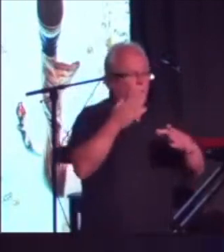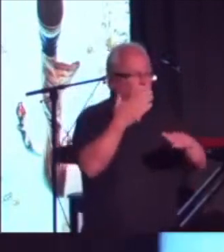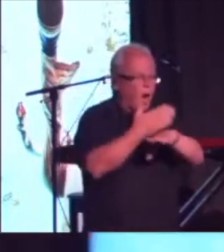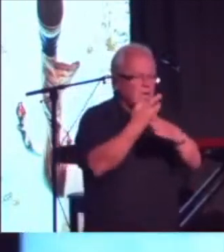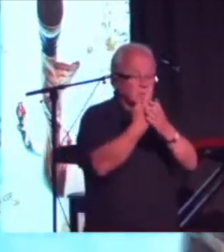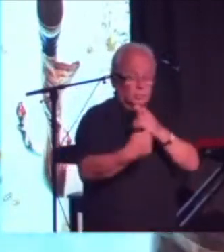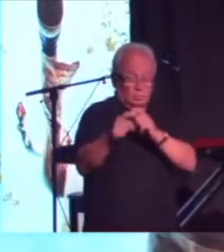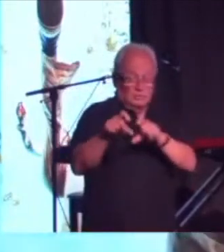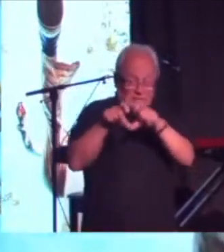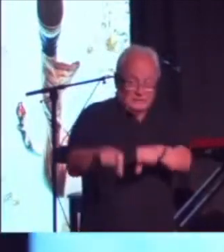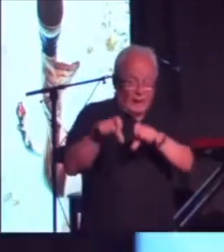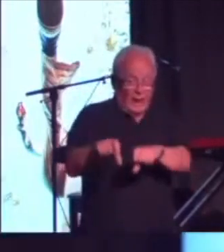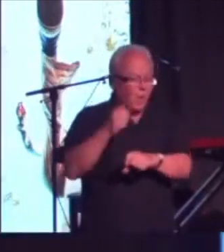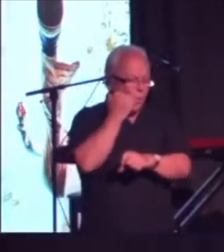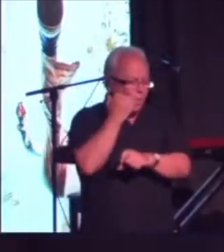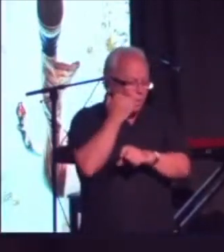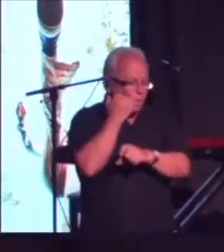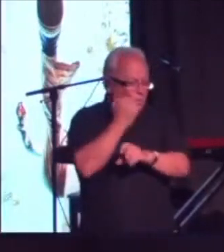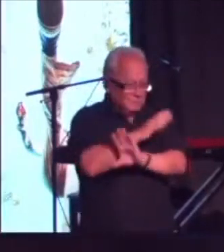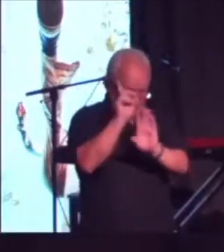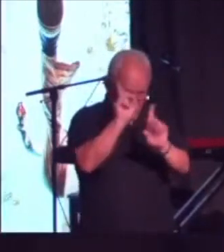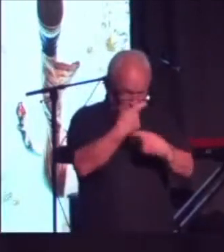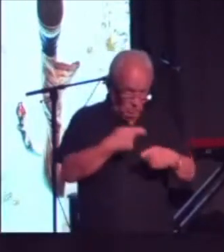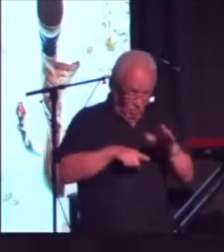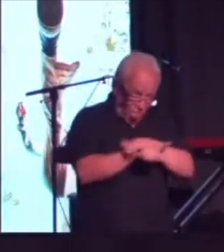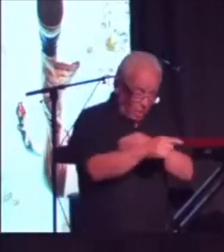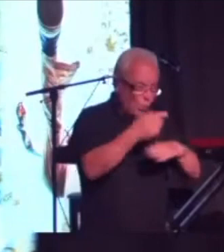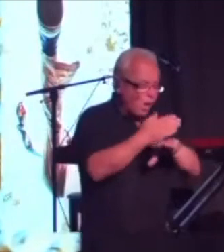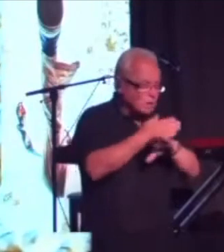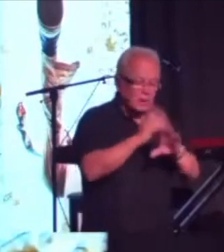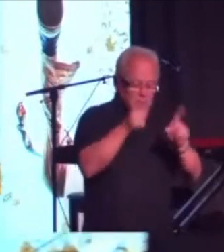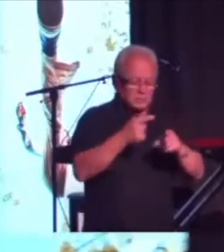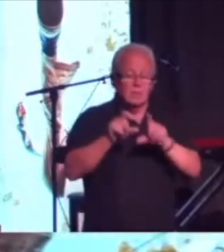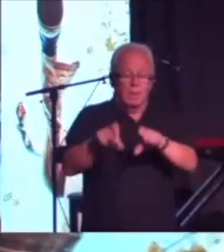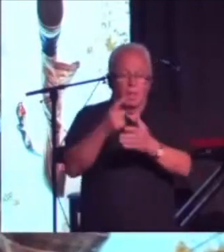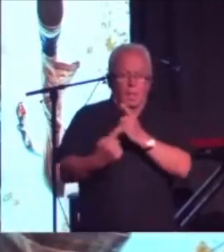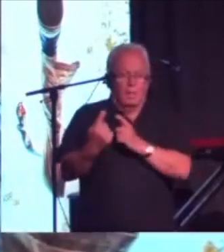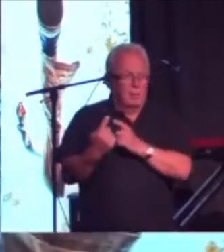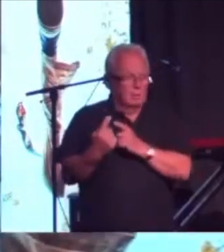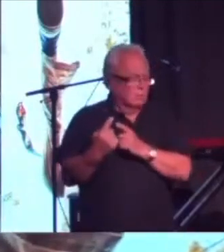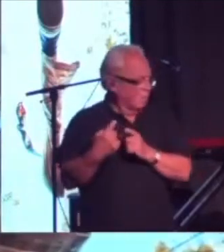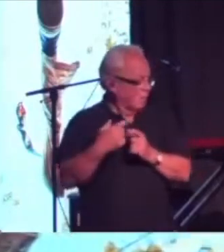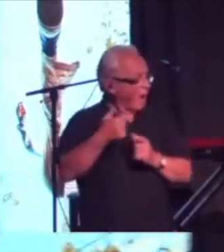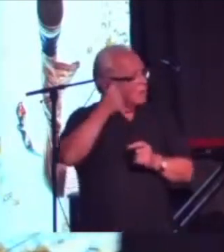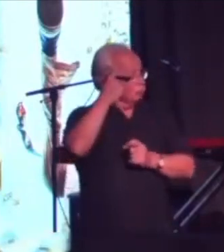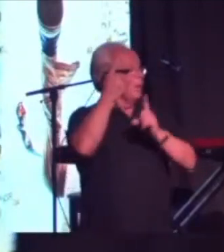in a moment of quiet, we realized we had been running so fast that we never had time for